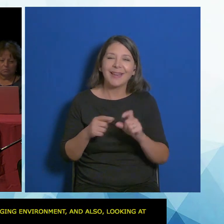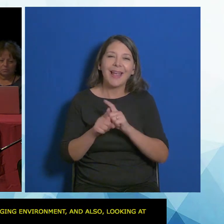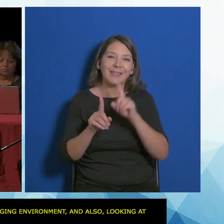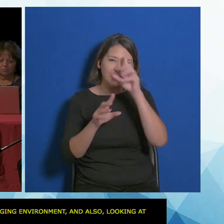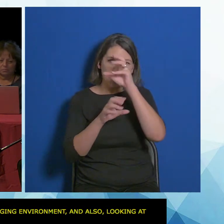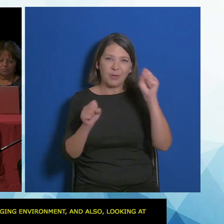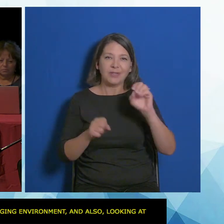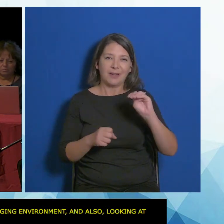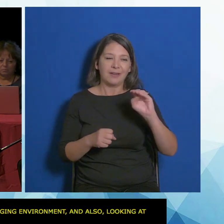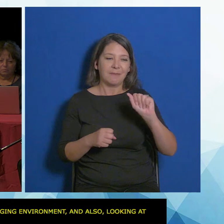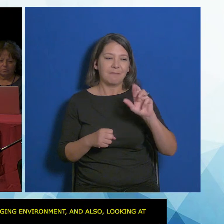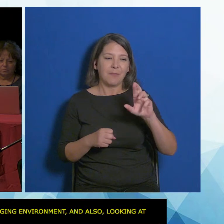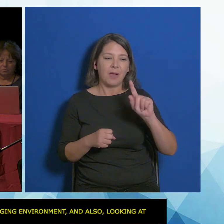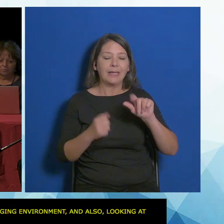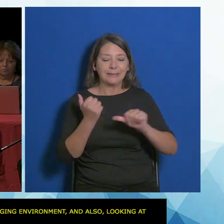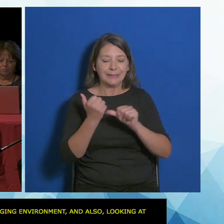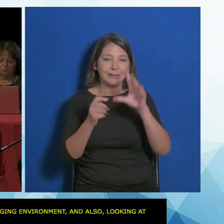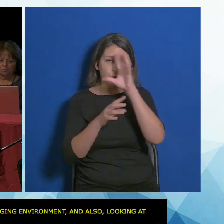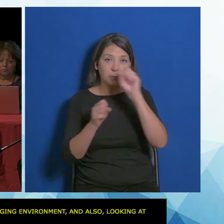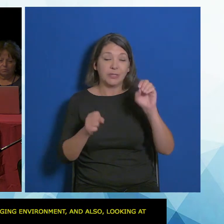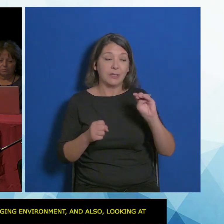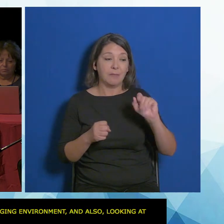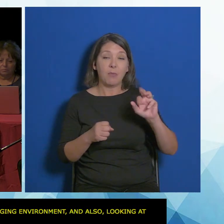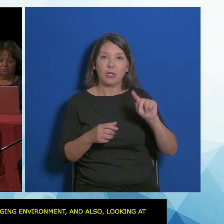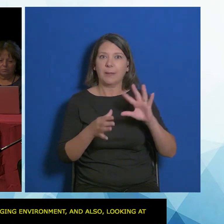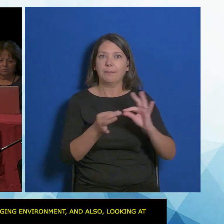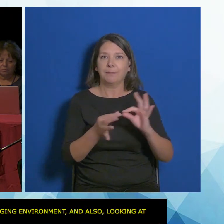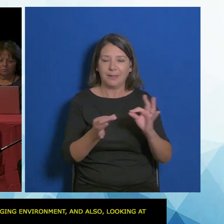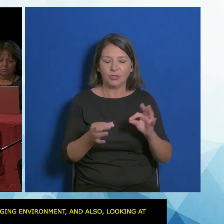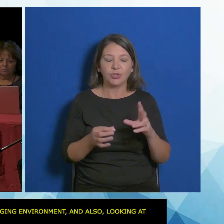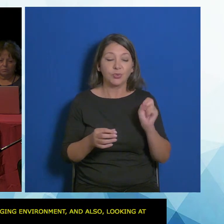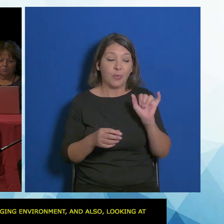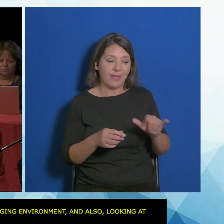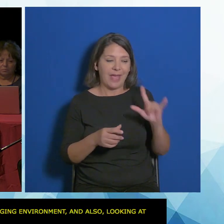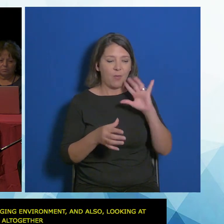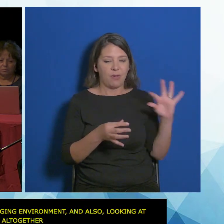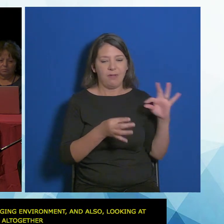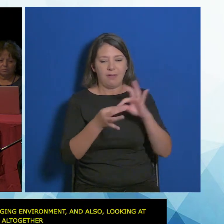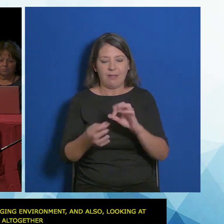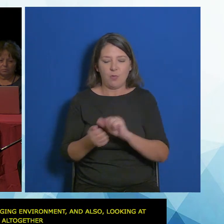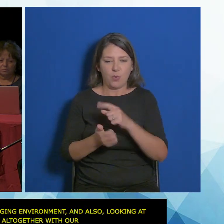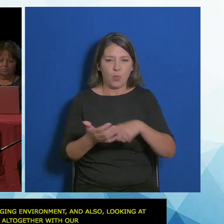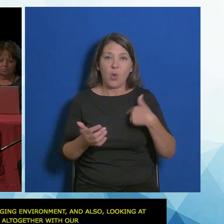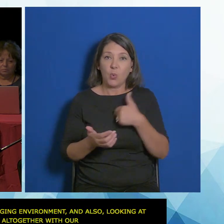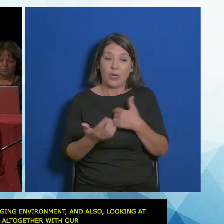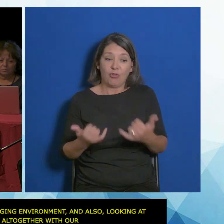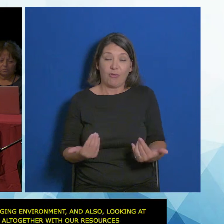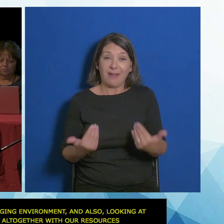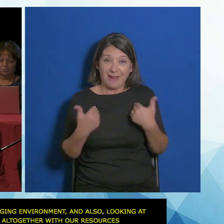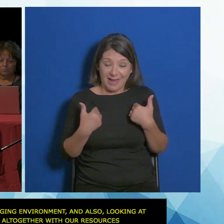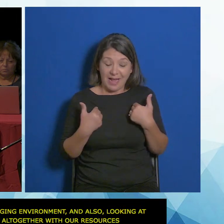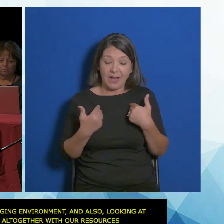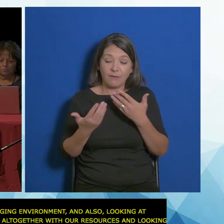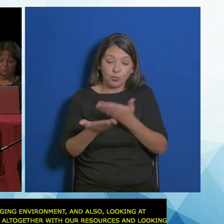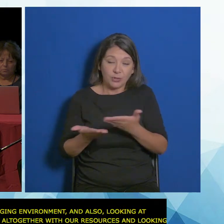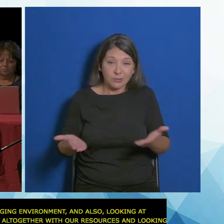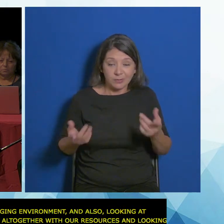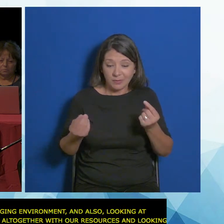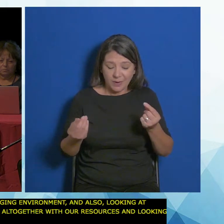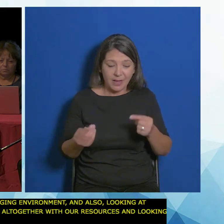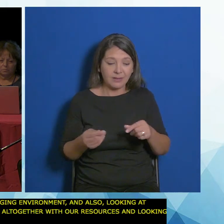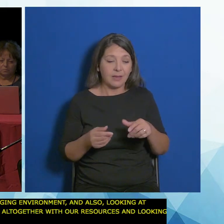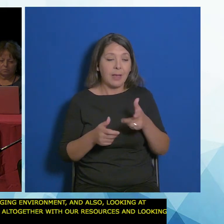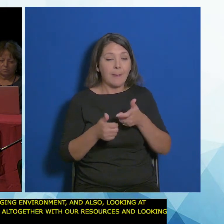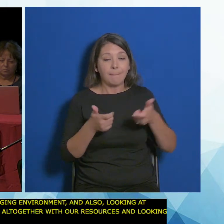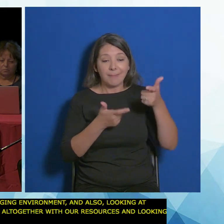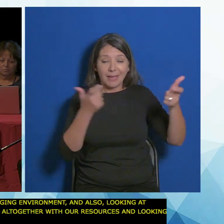also mentioned. So we'll be tying all of that together with our resources looking at the master facility plan, tying that into